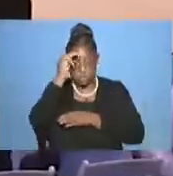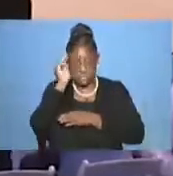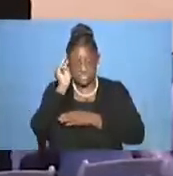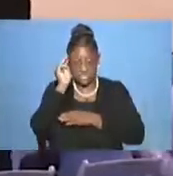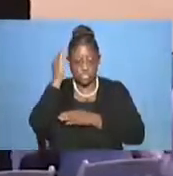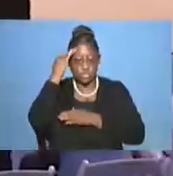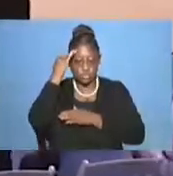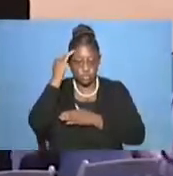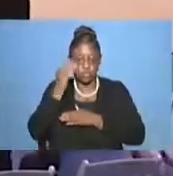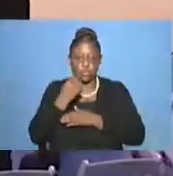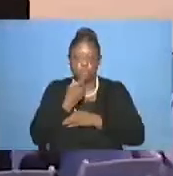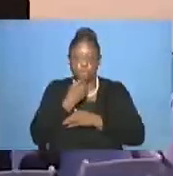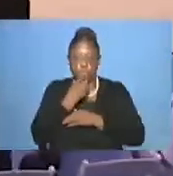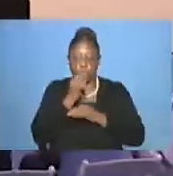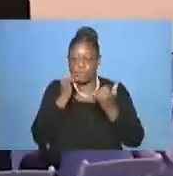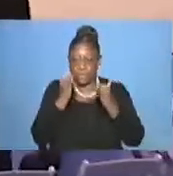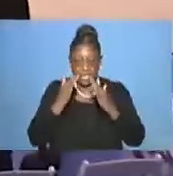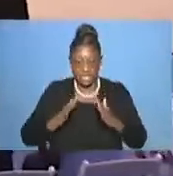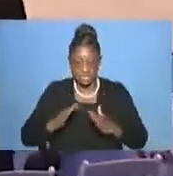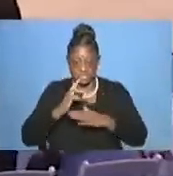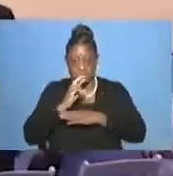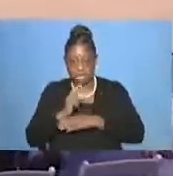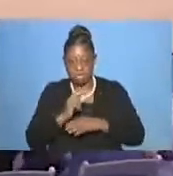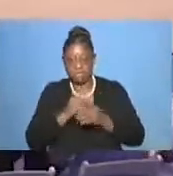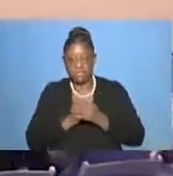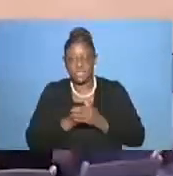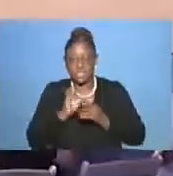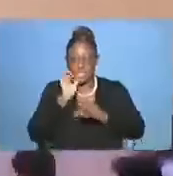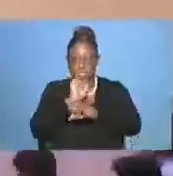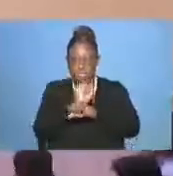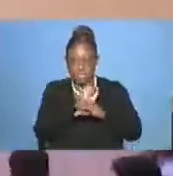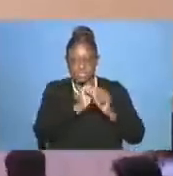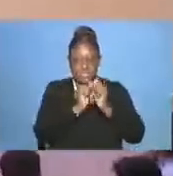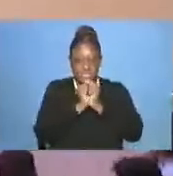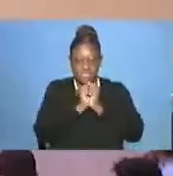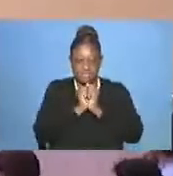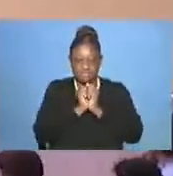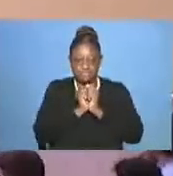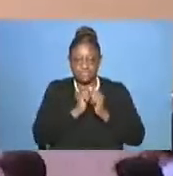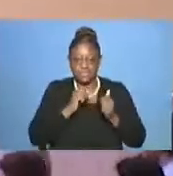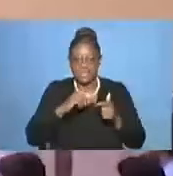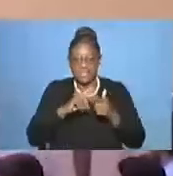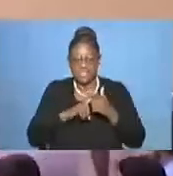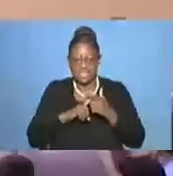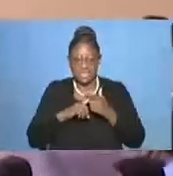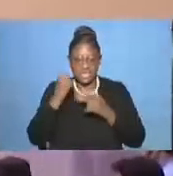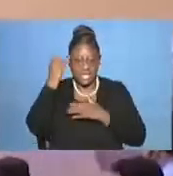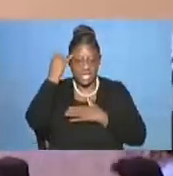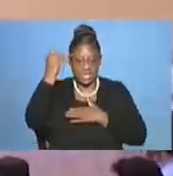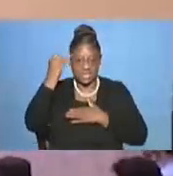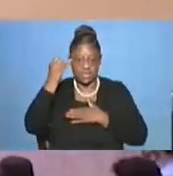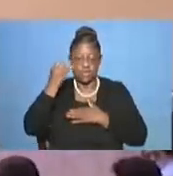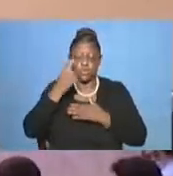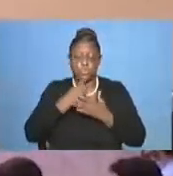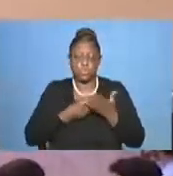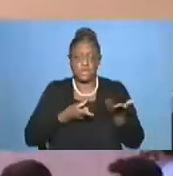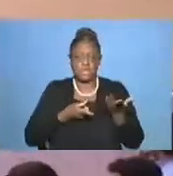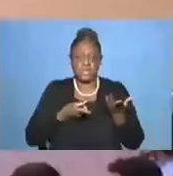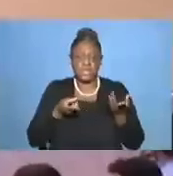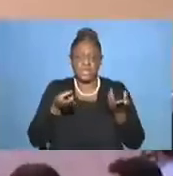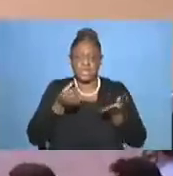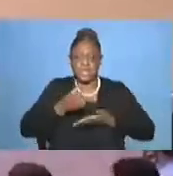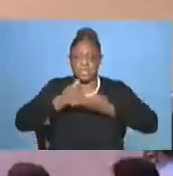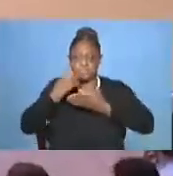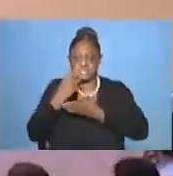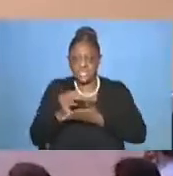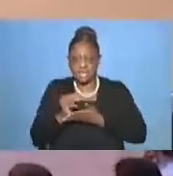elder statesmen of the national team program, John Keno Burrows and Kadeem Colby, they gave us an idea on what motivates them to answer whenever the